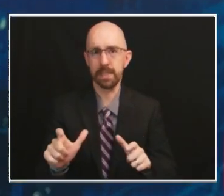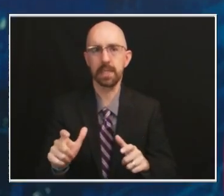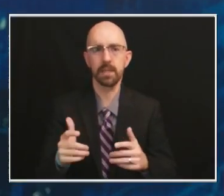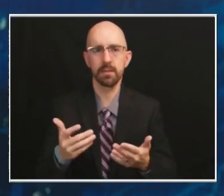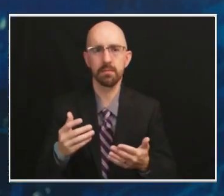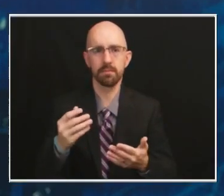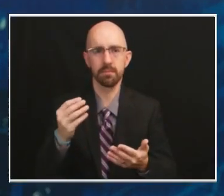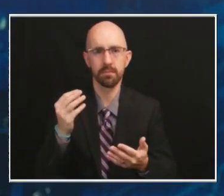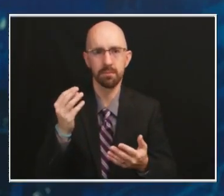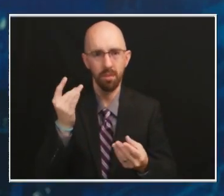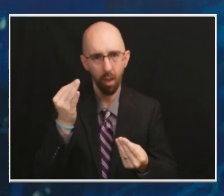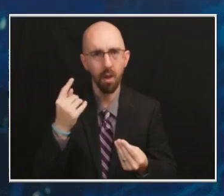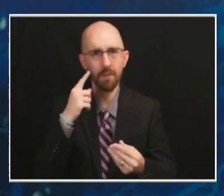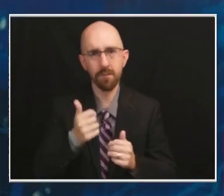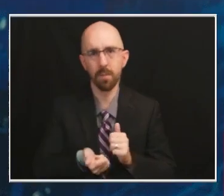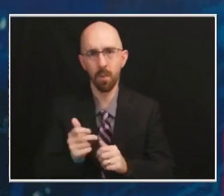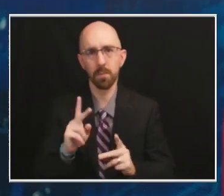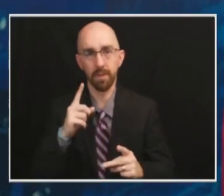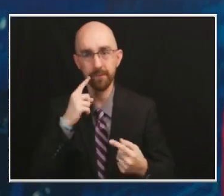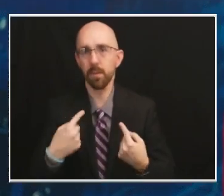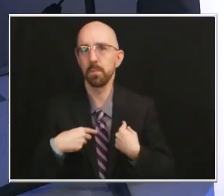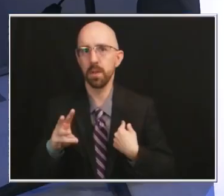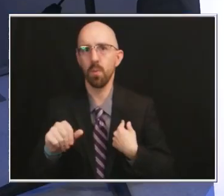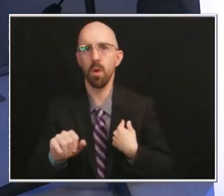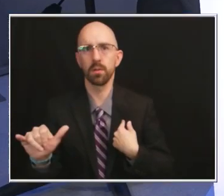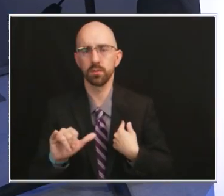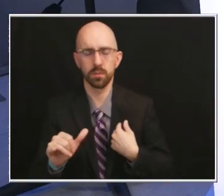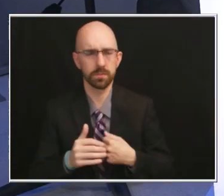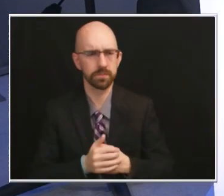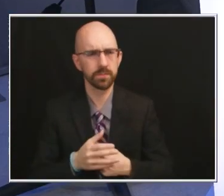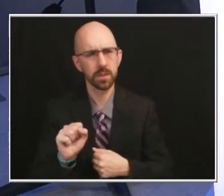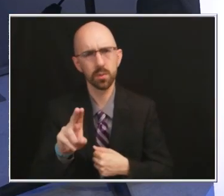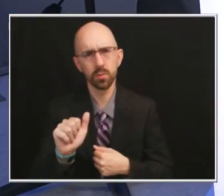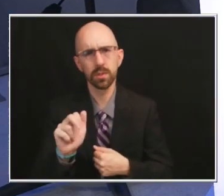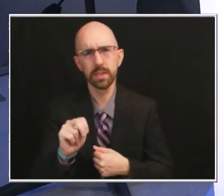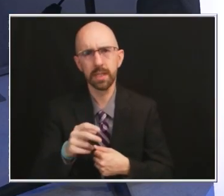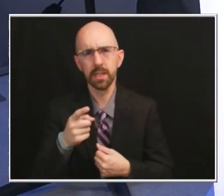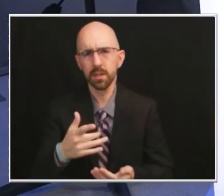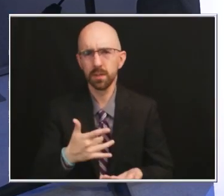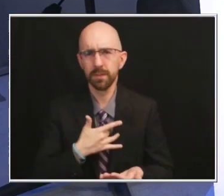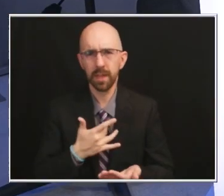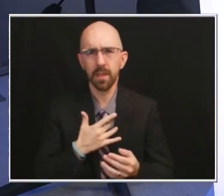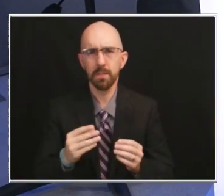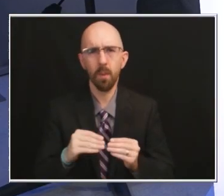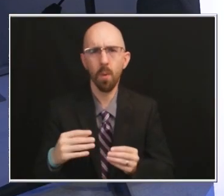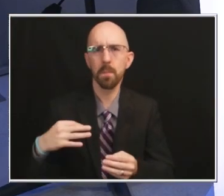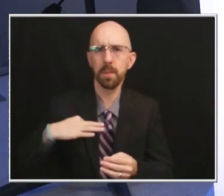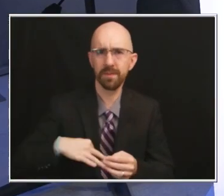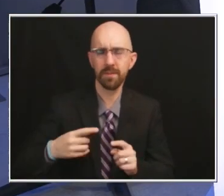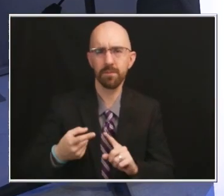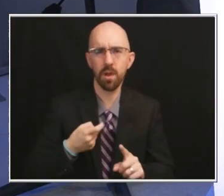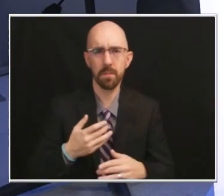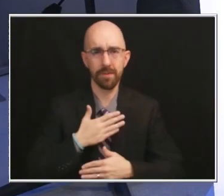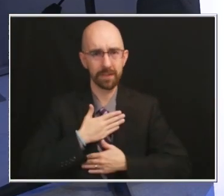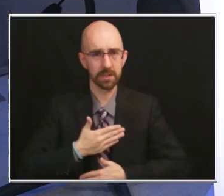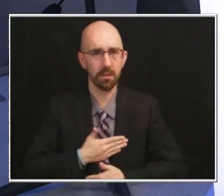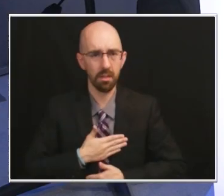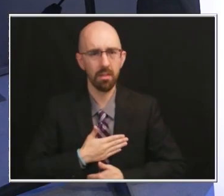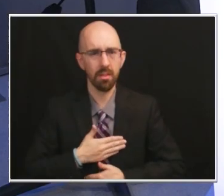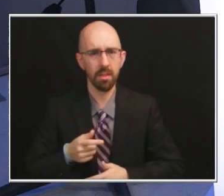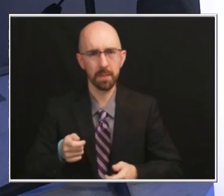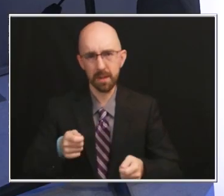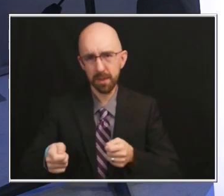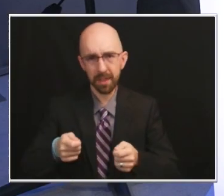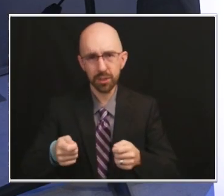most people. It was for me. Susan, what about you? Did you feel more benefit from the physical manipulation of